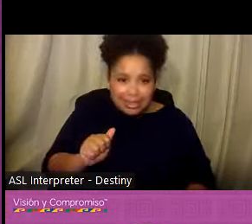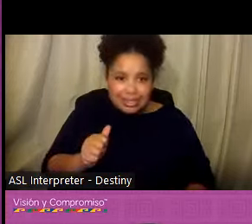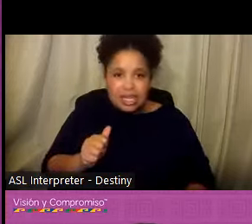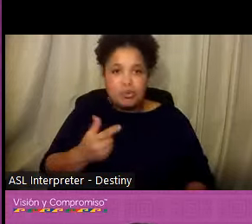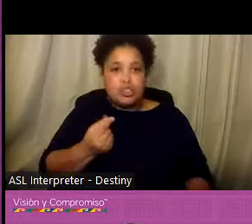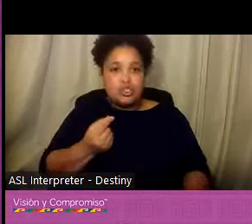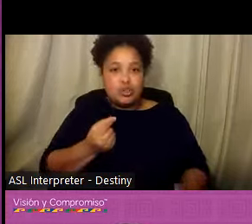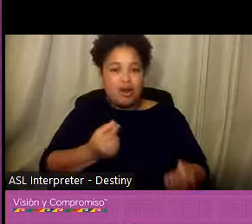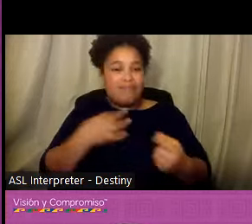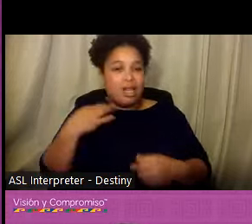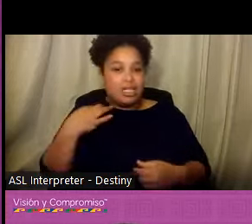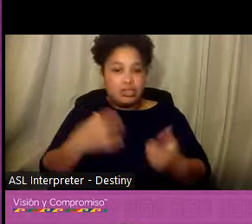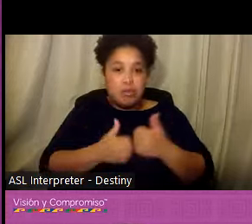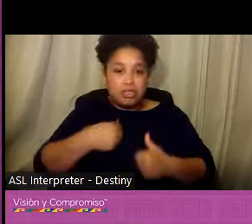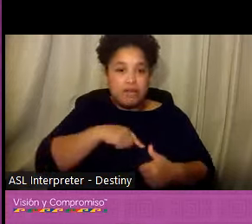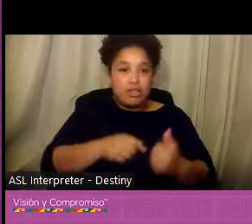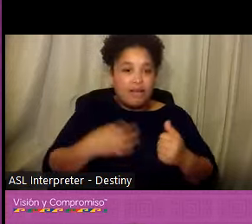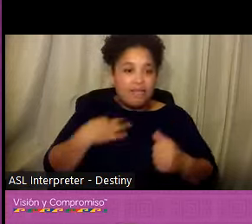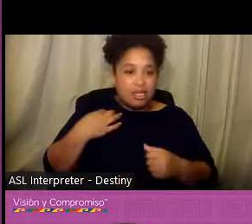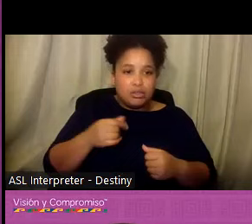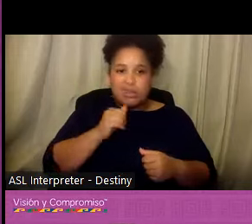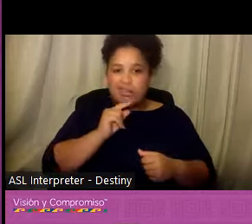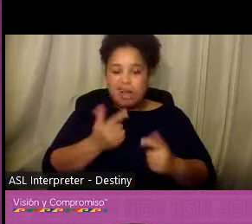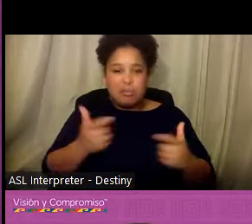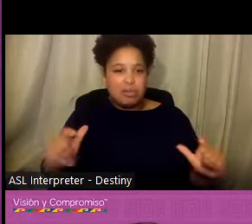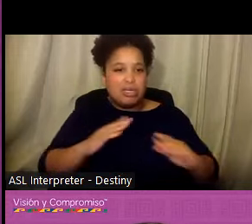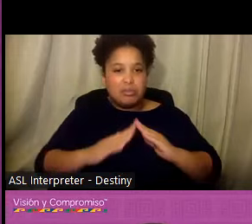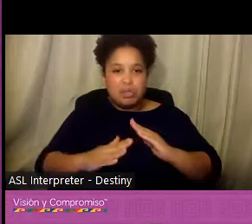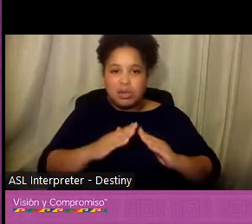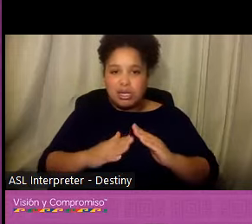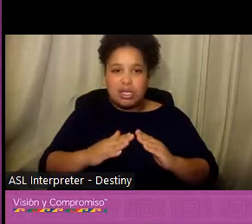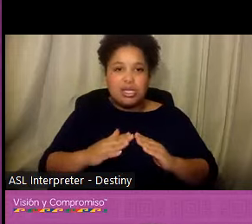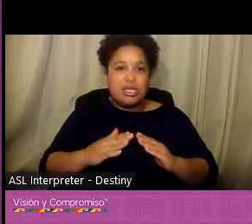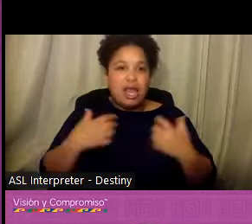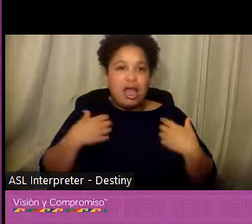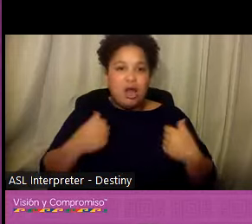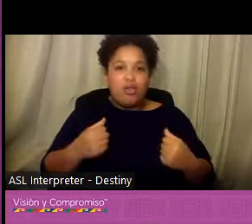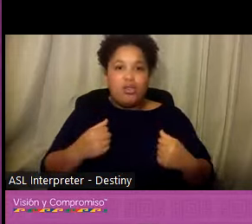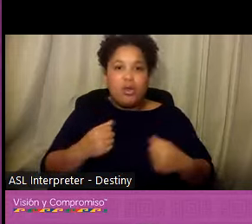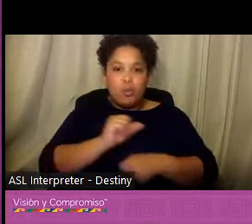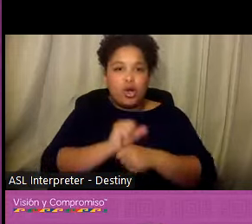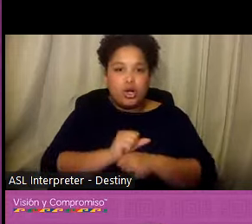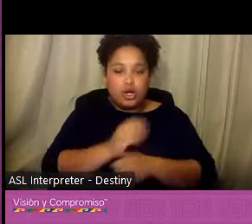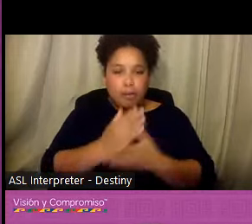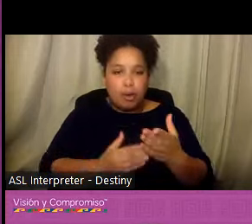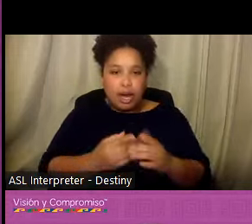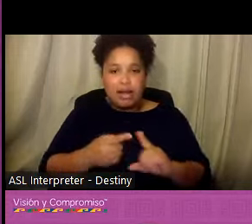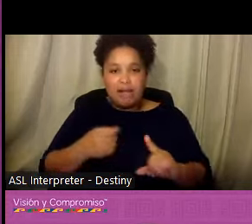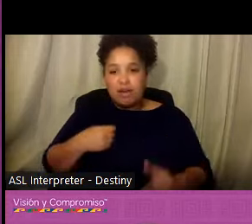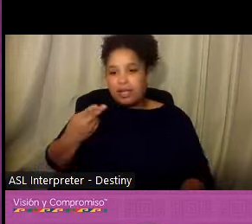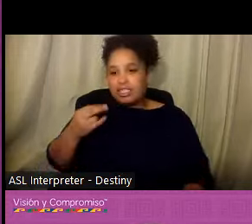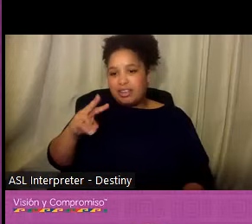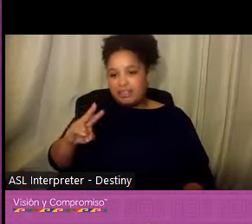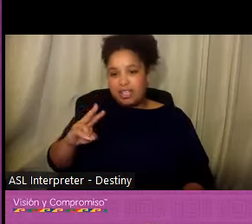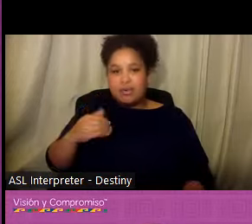of them are still today. And there really wasn't a large community health worker component. I came from the world of HIV/AIDS, and we had